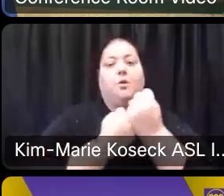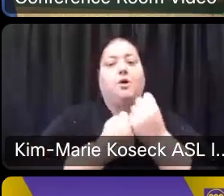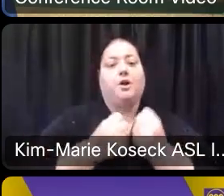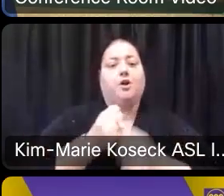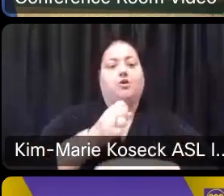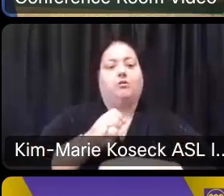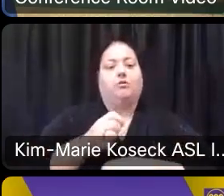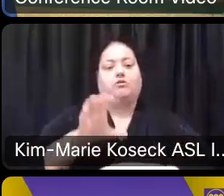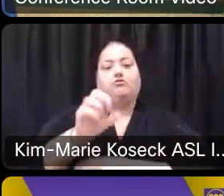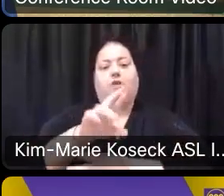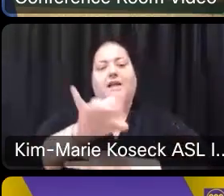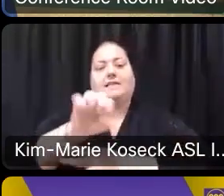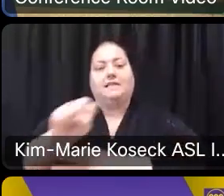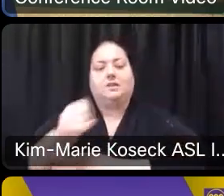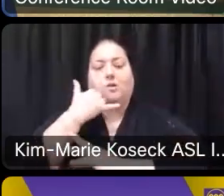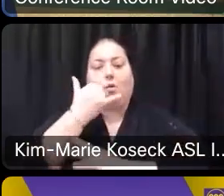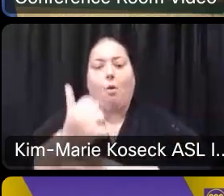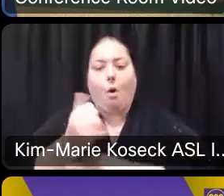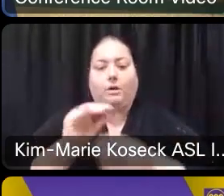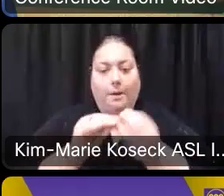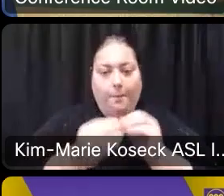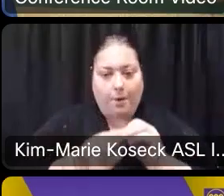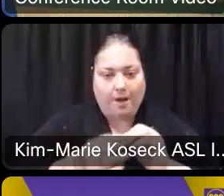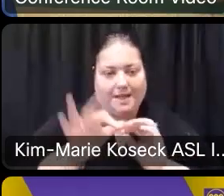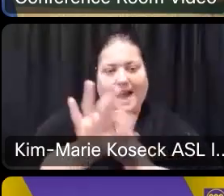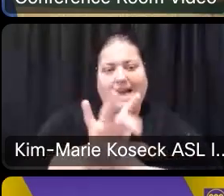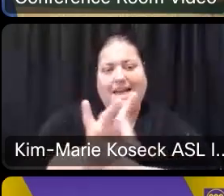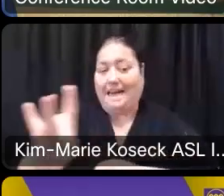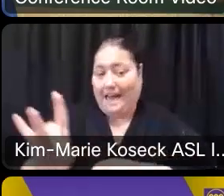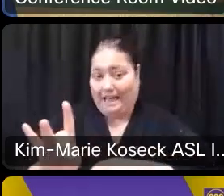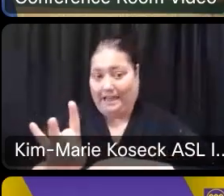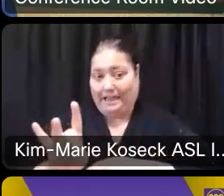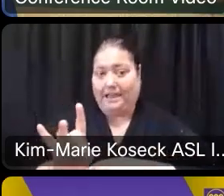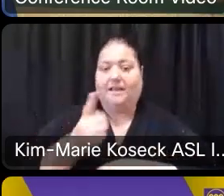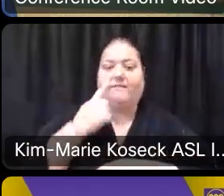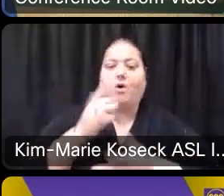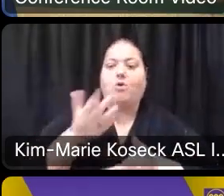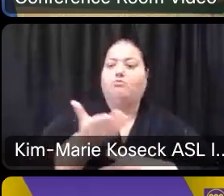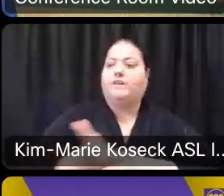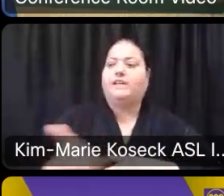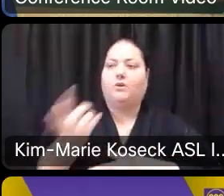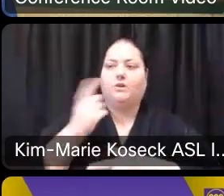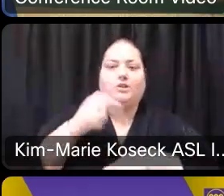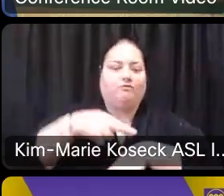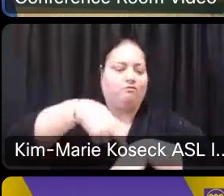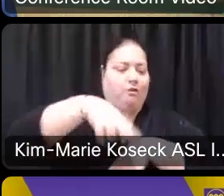crisis call line, but it's also a call line for information, for resources, for